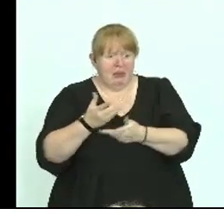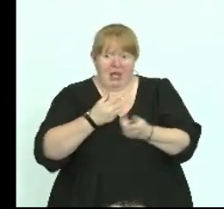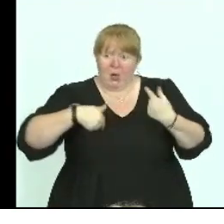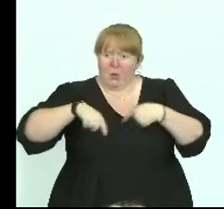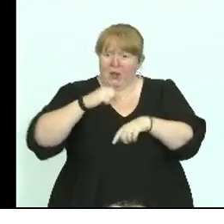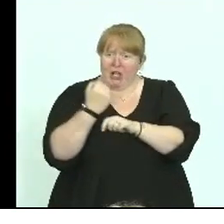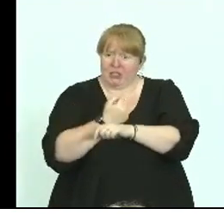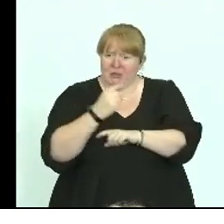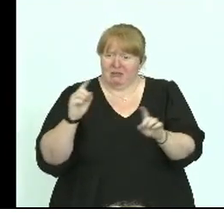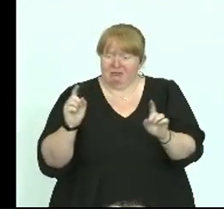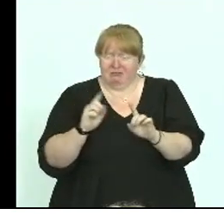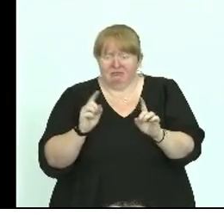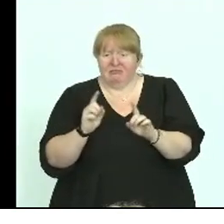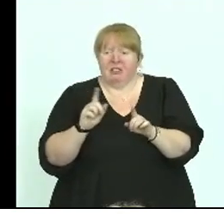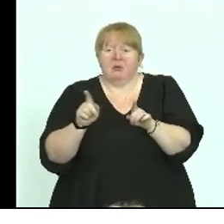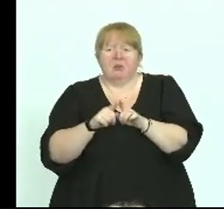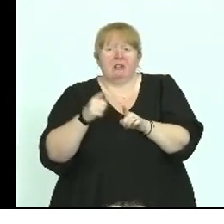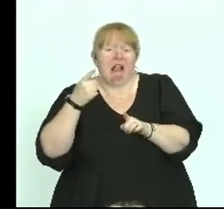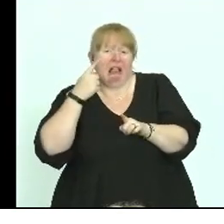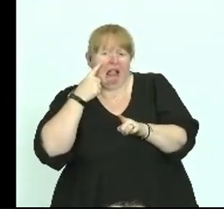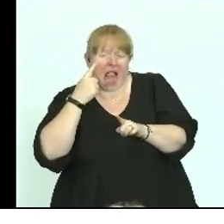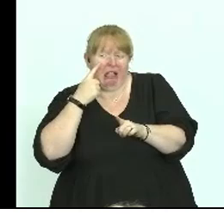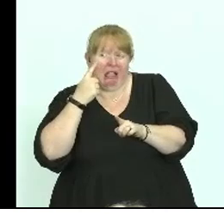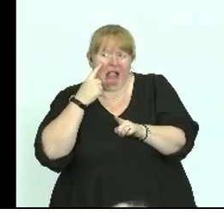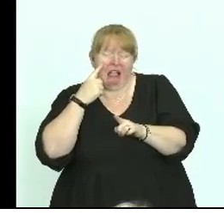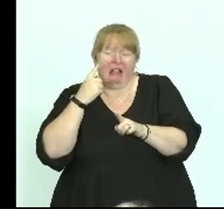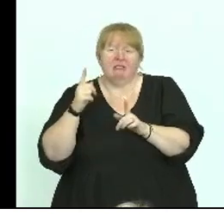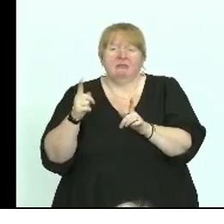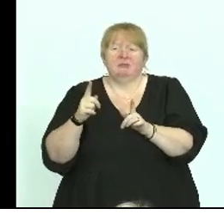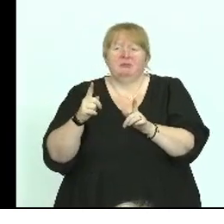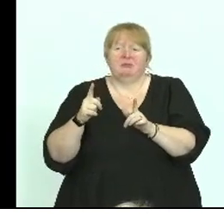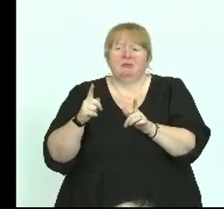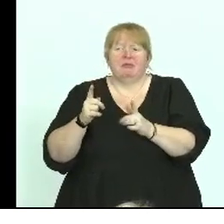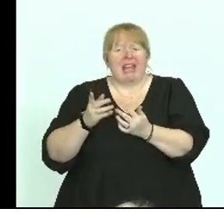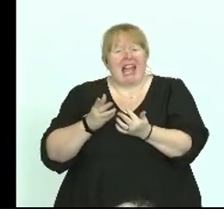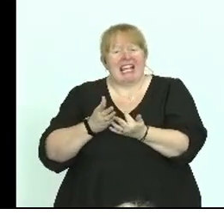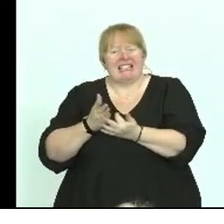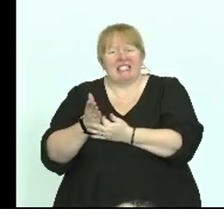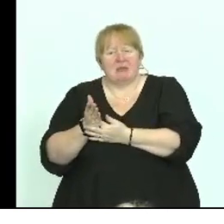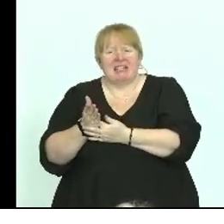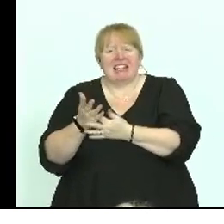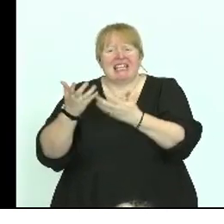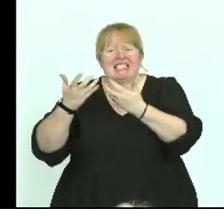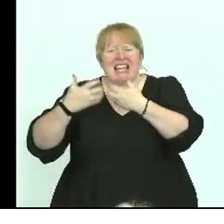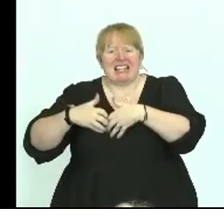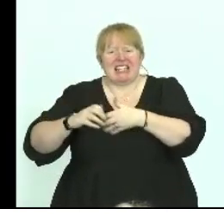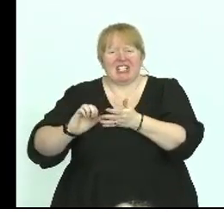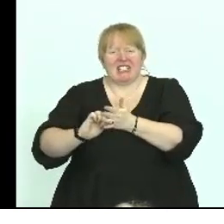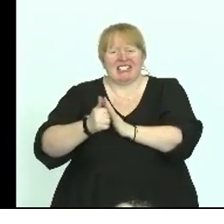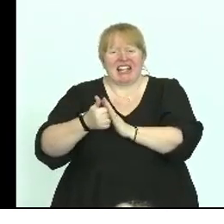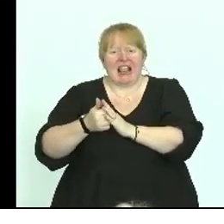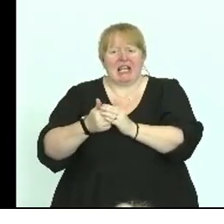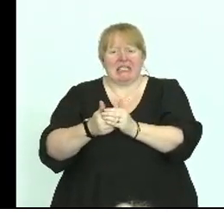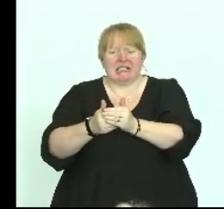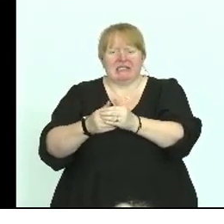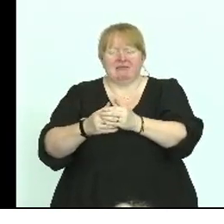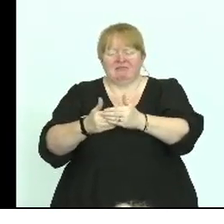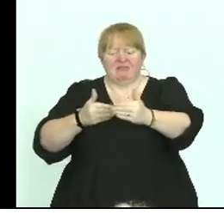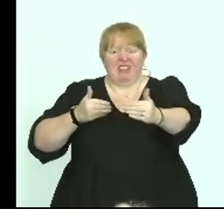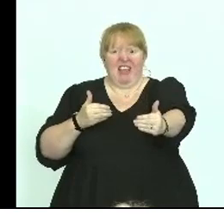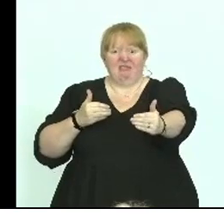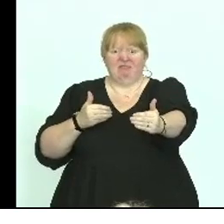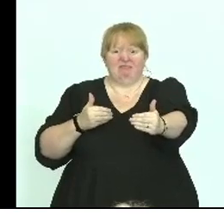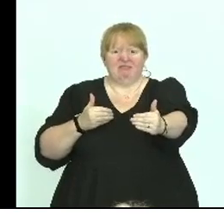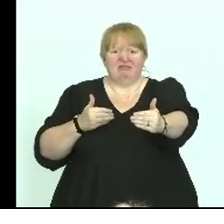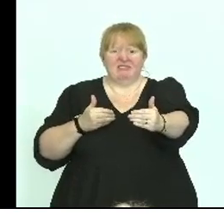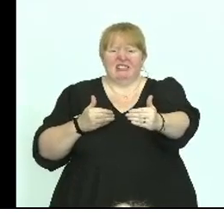doing. And that's really looking at closing something called the accessibility technology skills gap. And so it's this